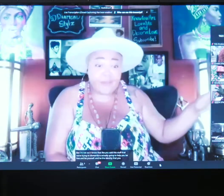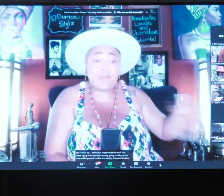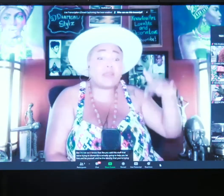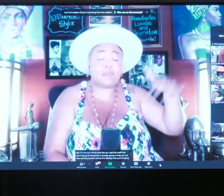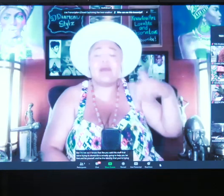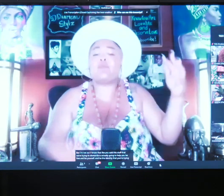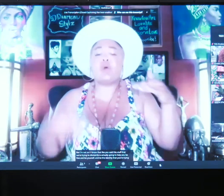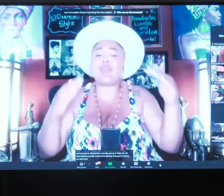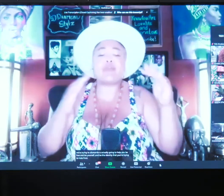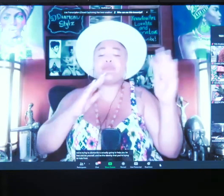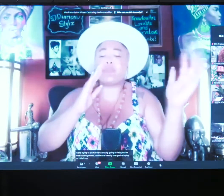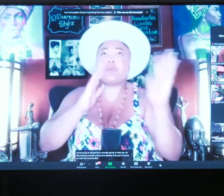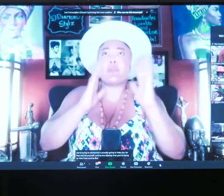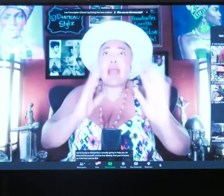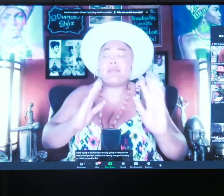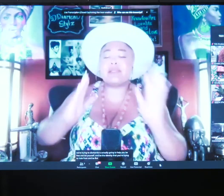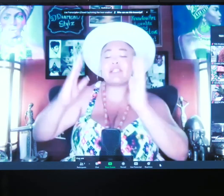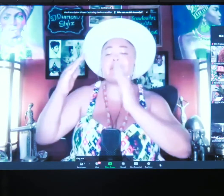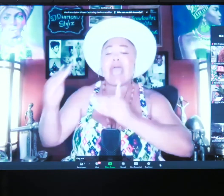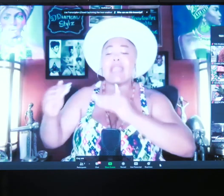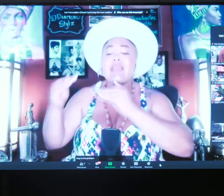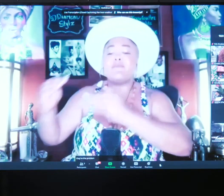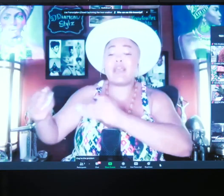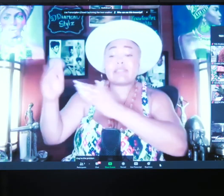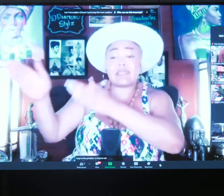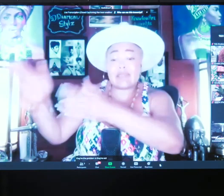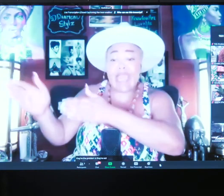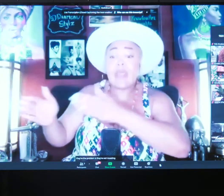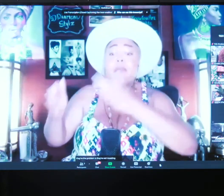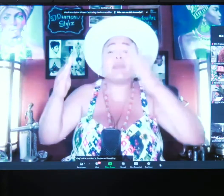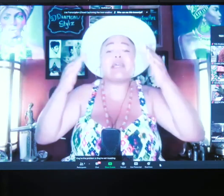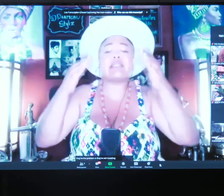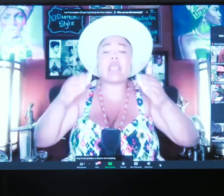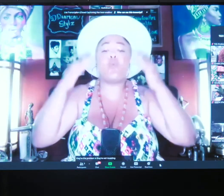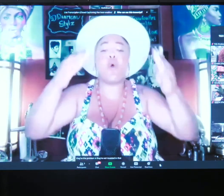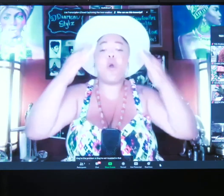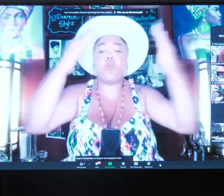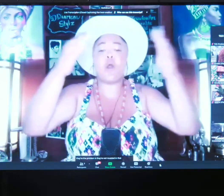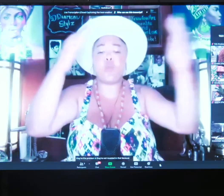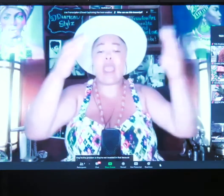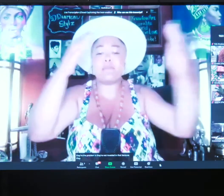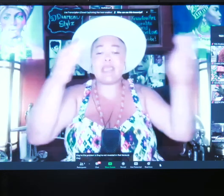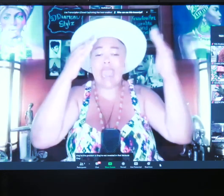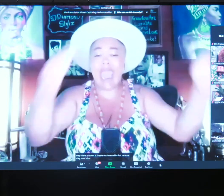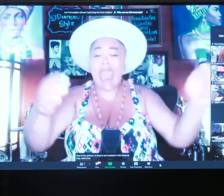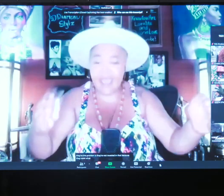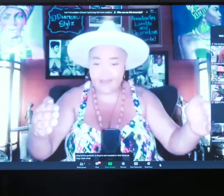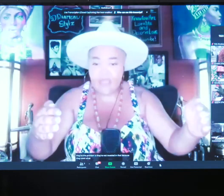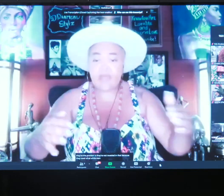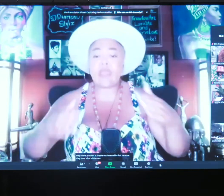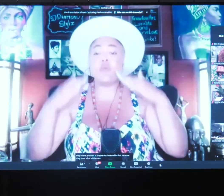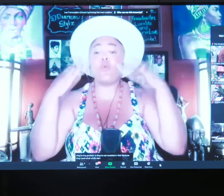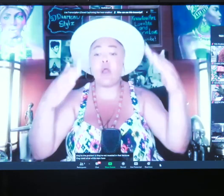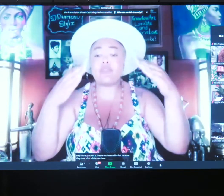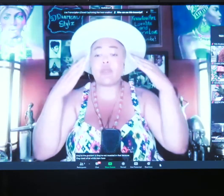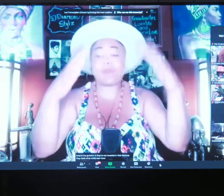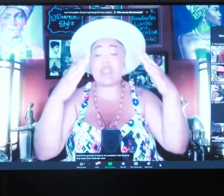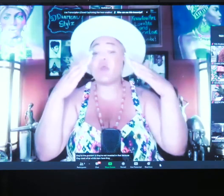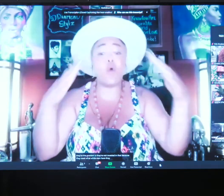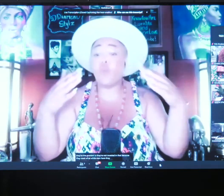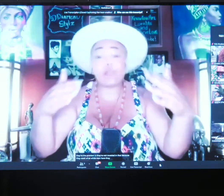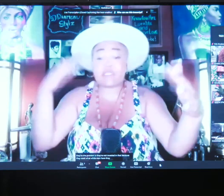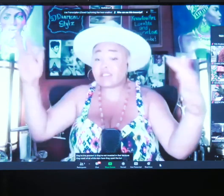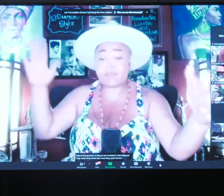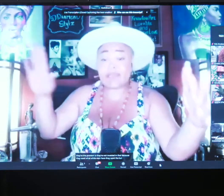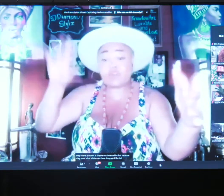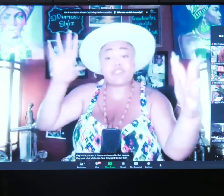from. But the problem is they're not invested in that because they want what white men have. They don't